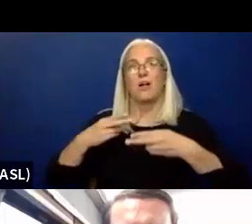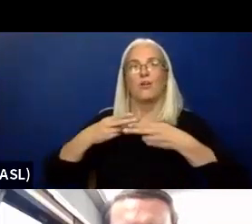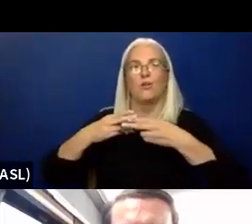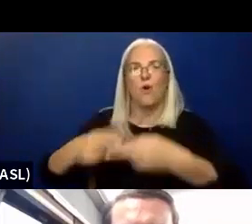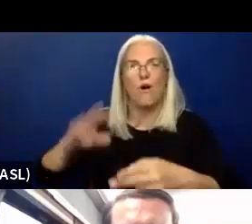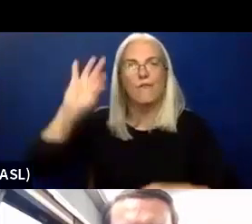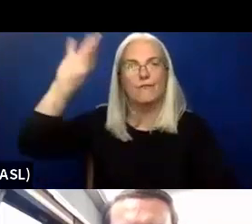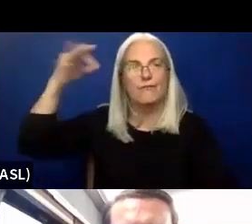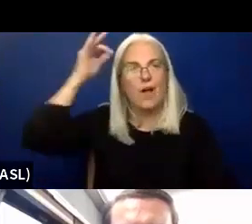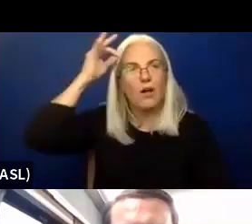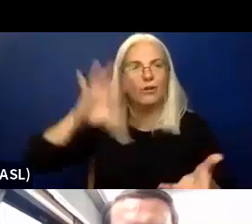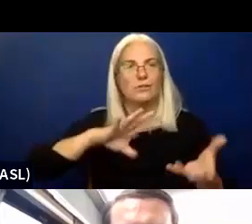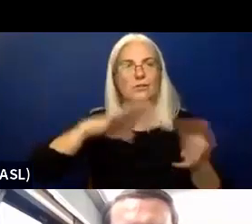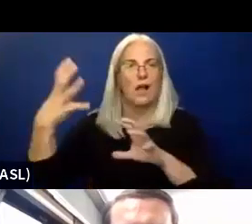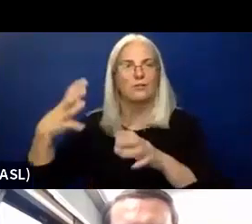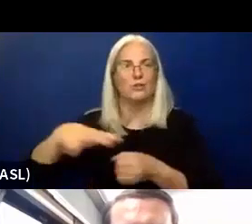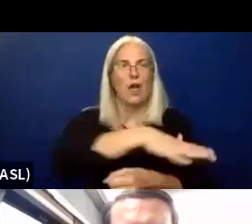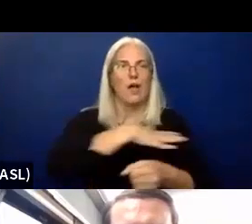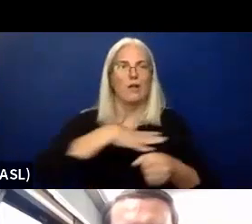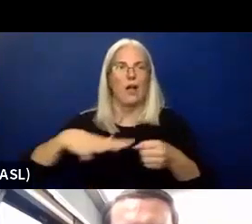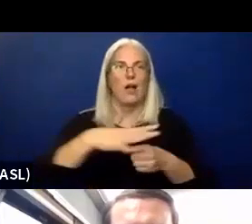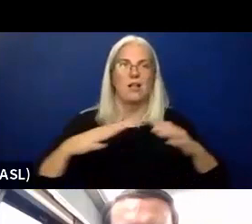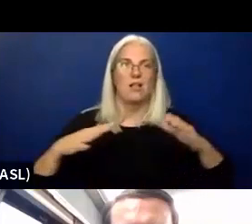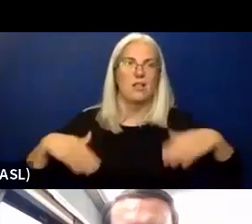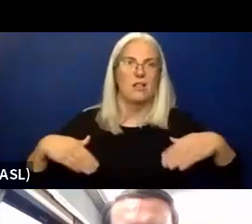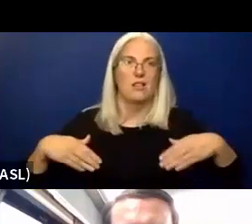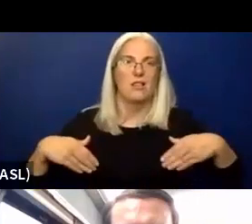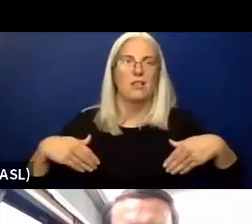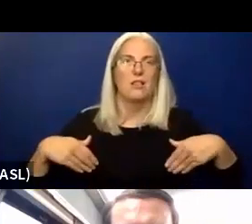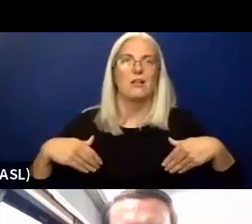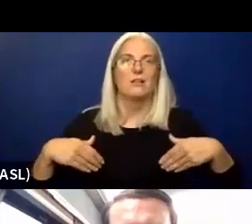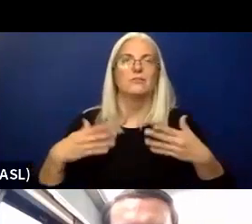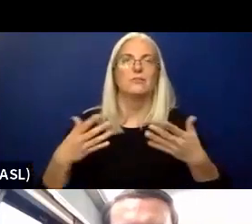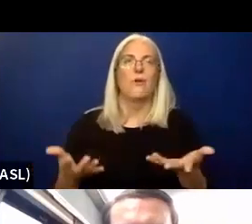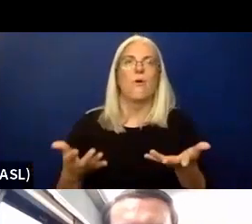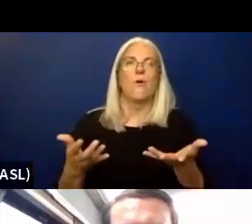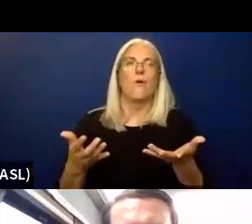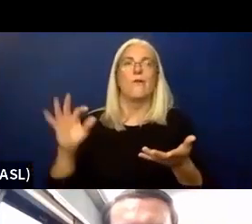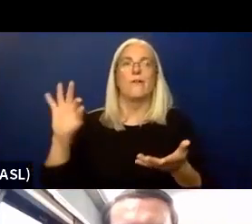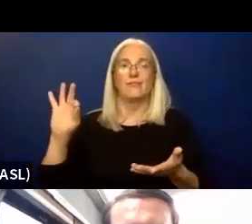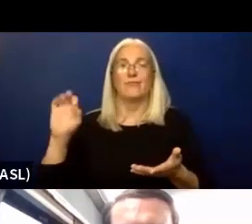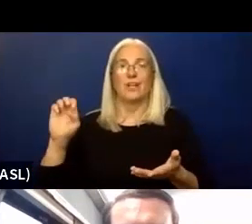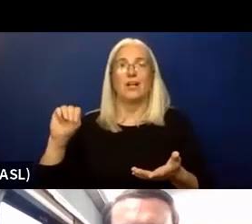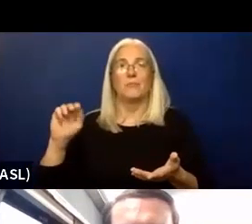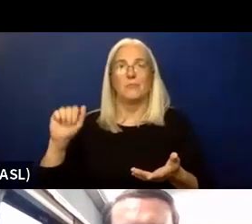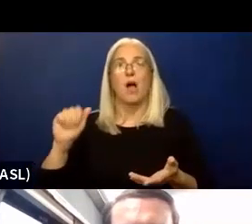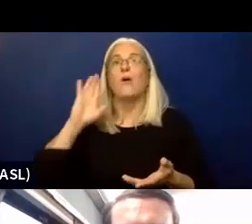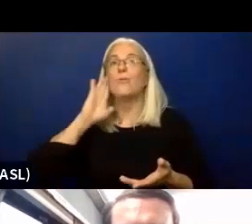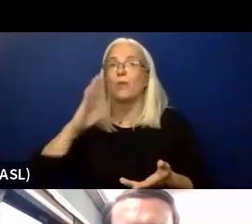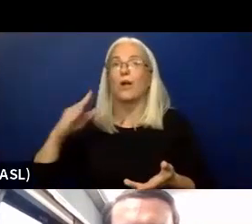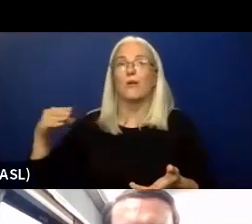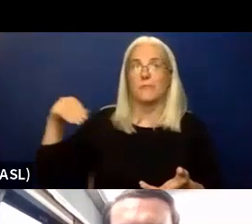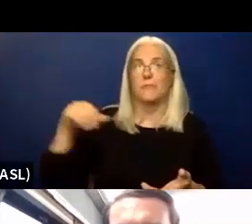for the stipend that FEMA might give us. I believe it's $500, maybe a family or an individual, I'm not sure